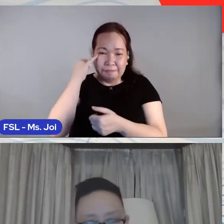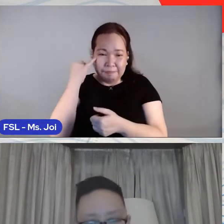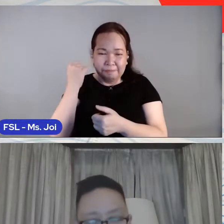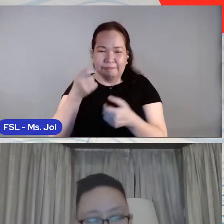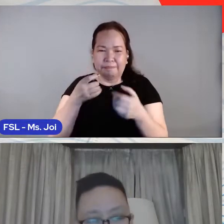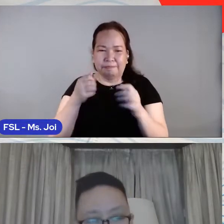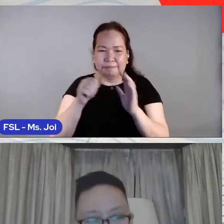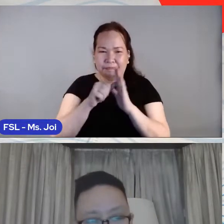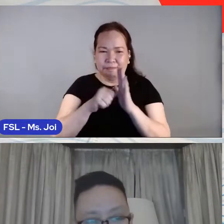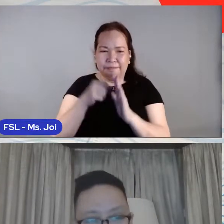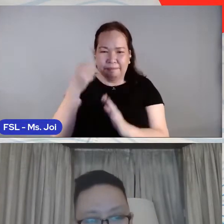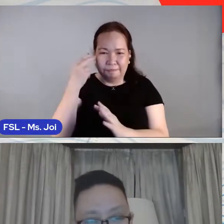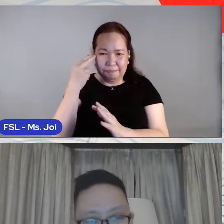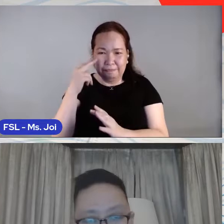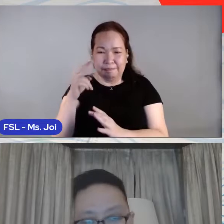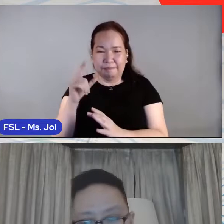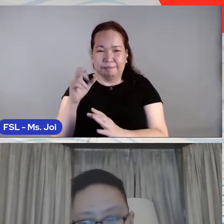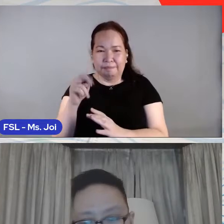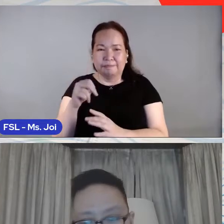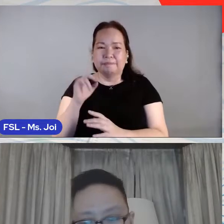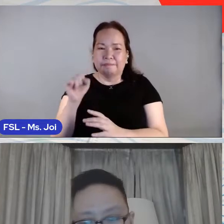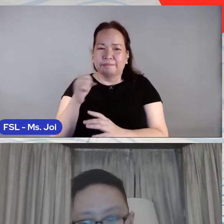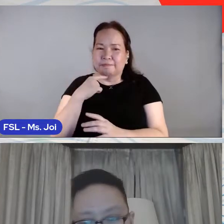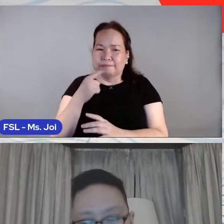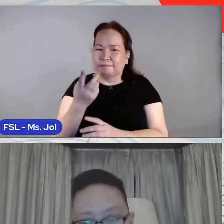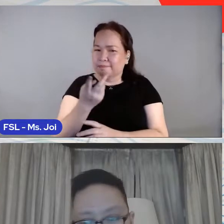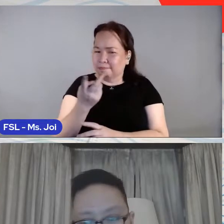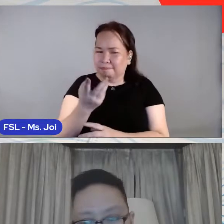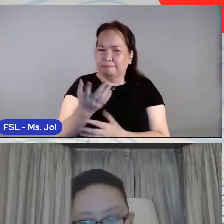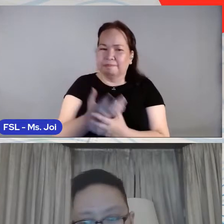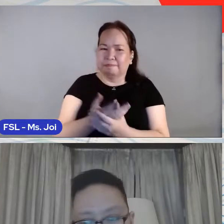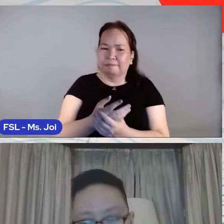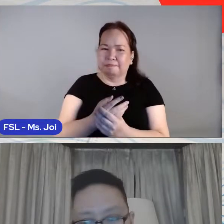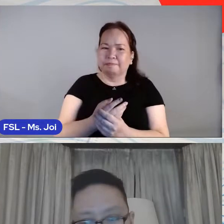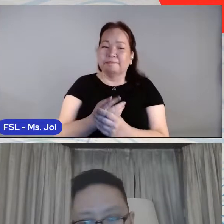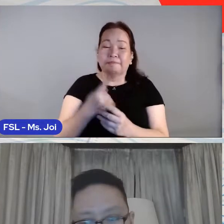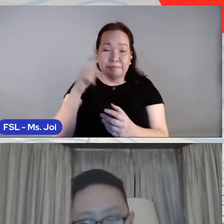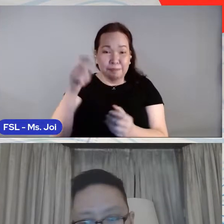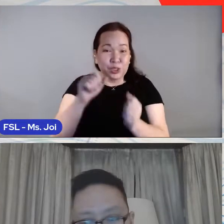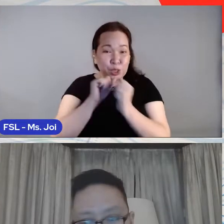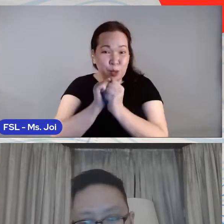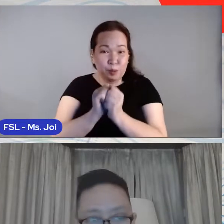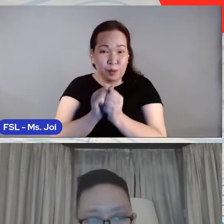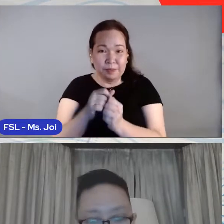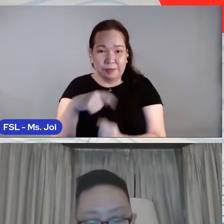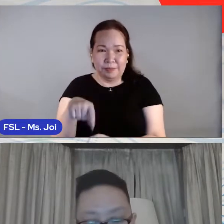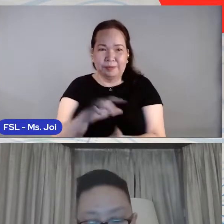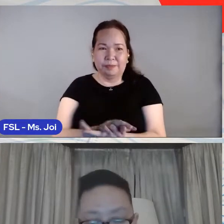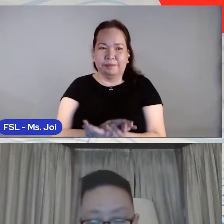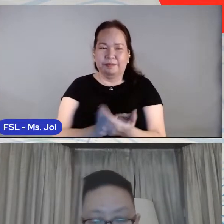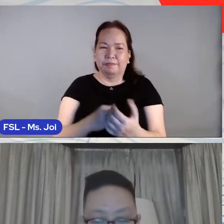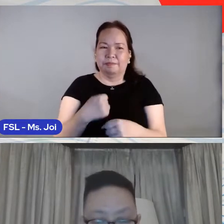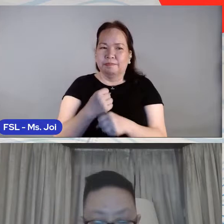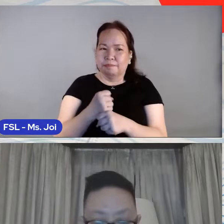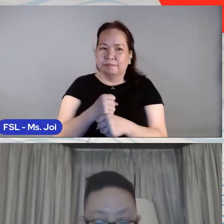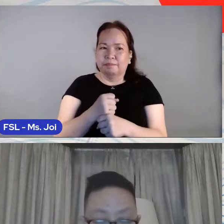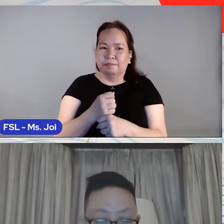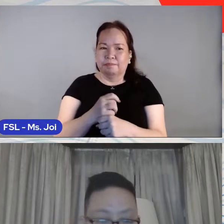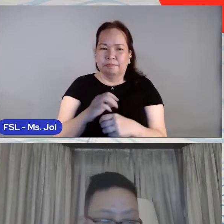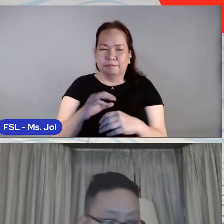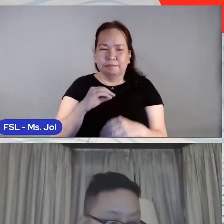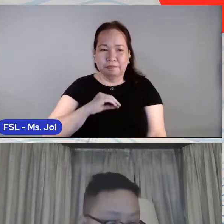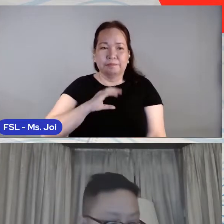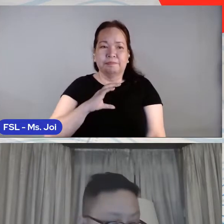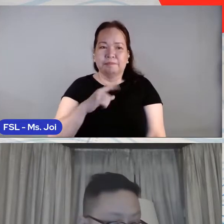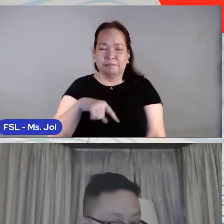Again, sabi nga ni Attorney Helen and Director James, sama-sama tayo really in building confidence on the automated